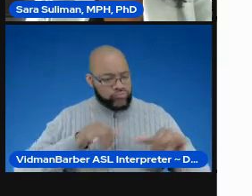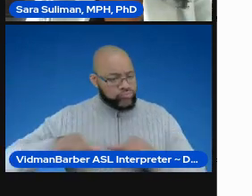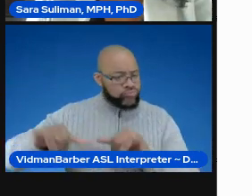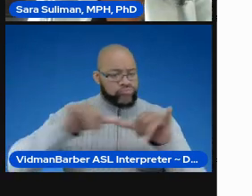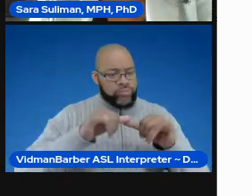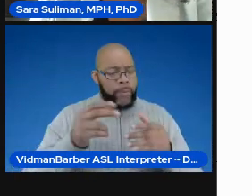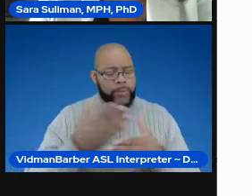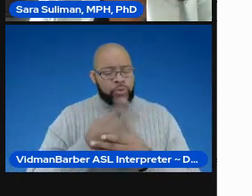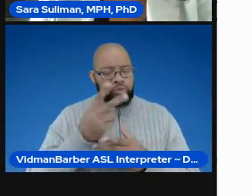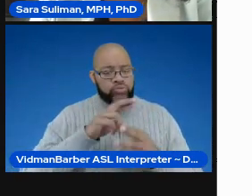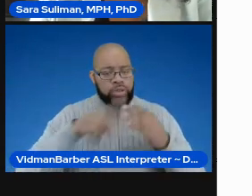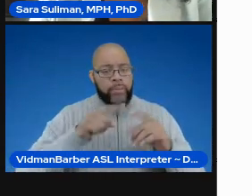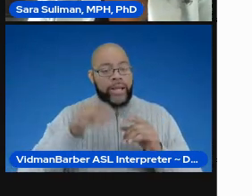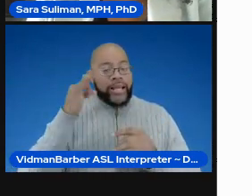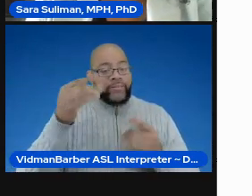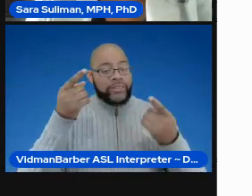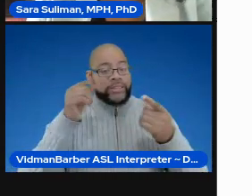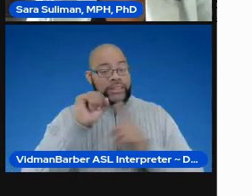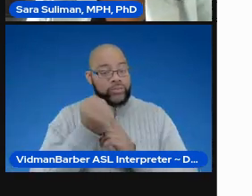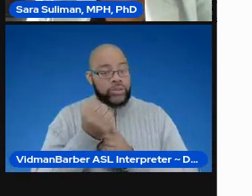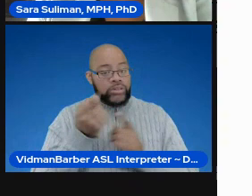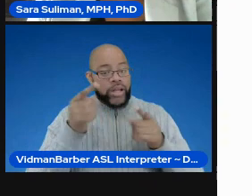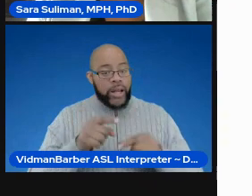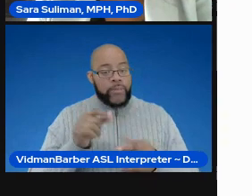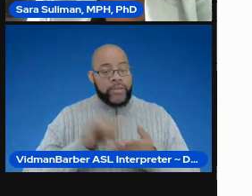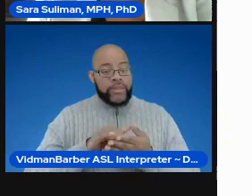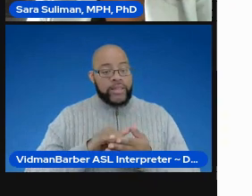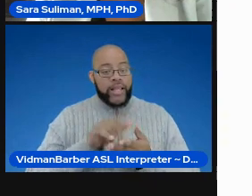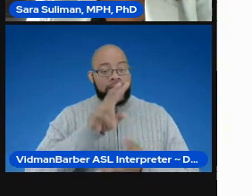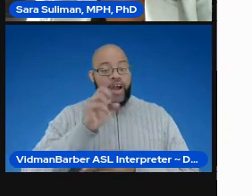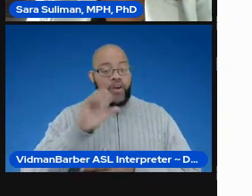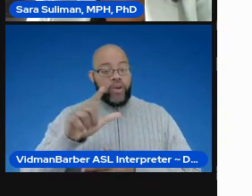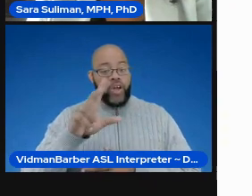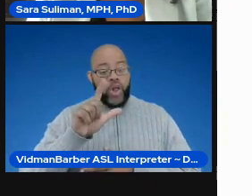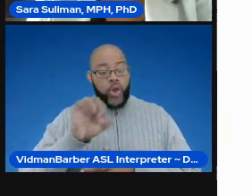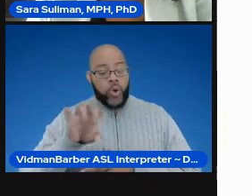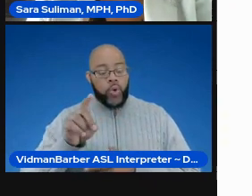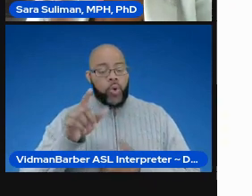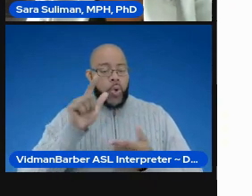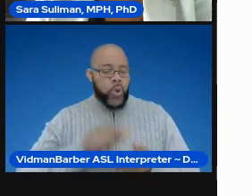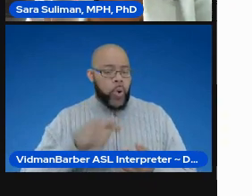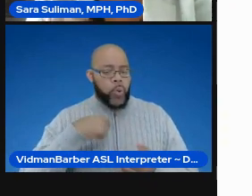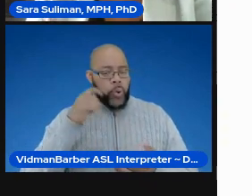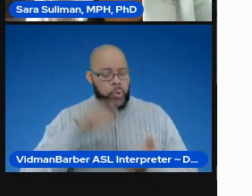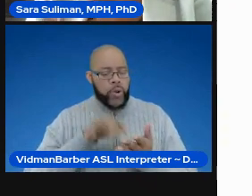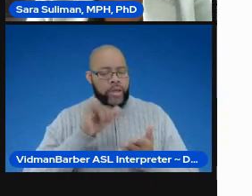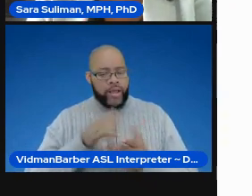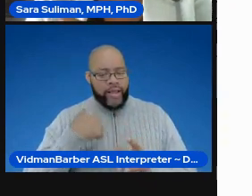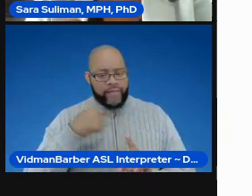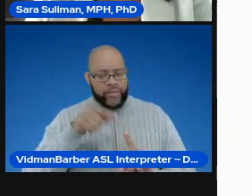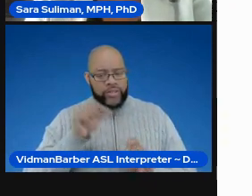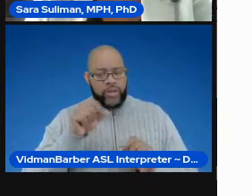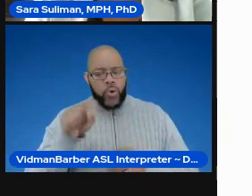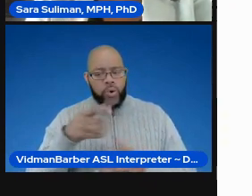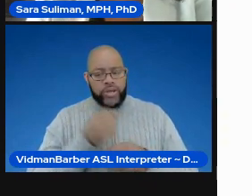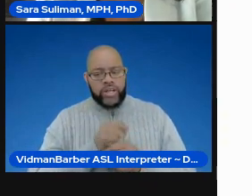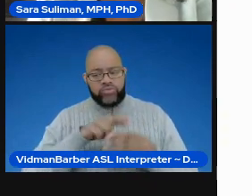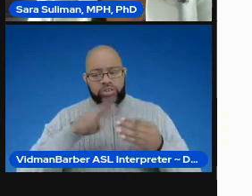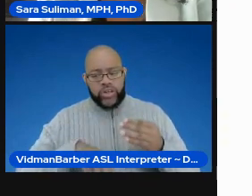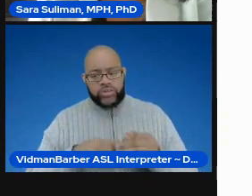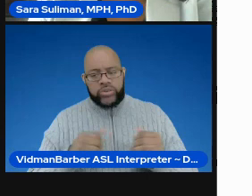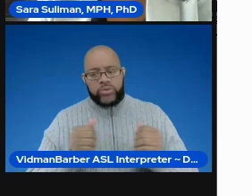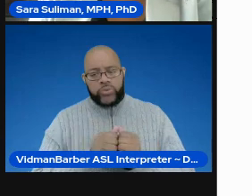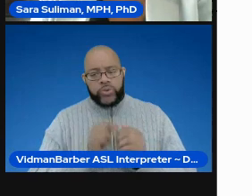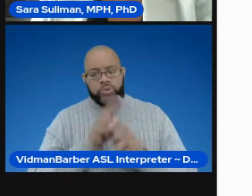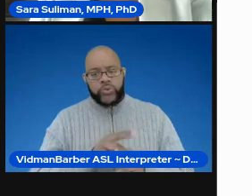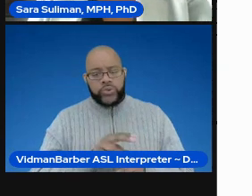two results. But in cases where the viral load was low, we noticed that there was a discordance where we can only get the result with